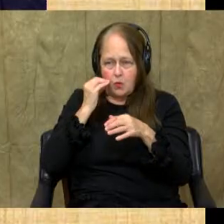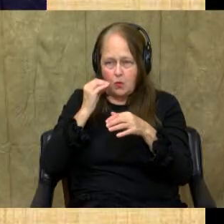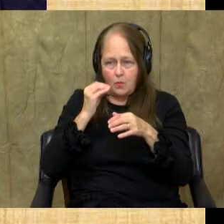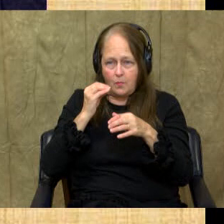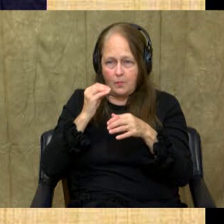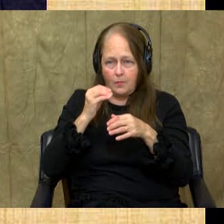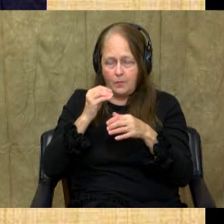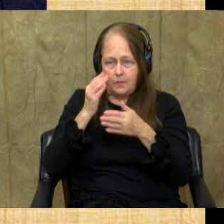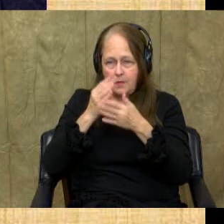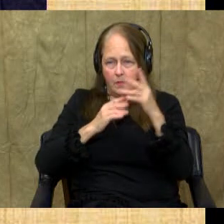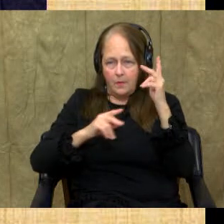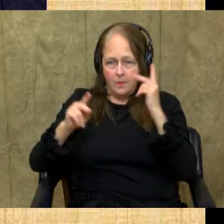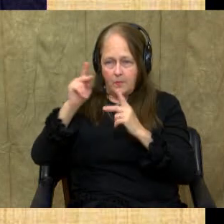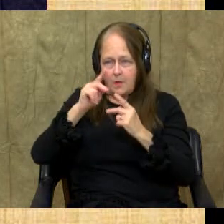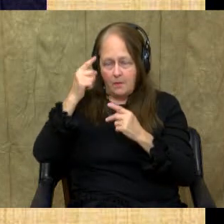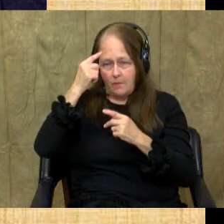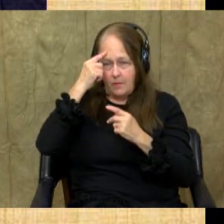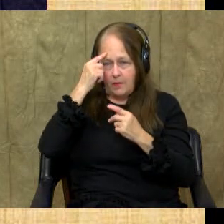with the red